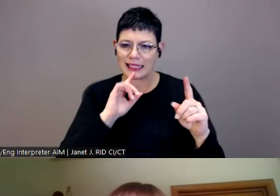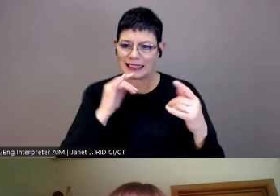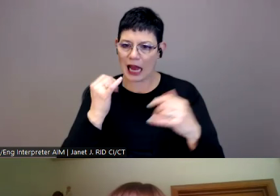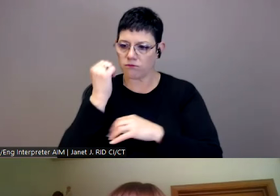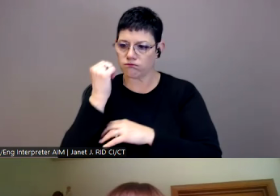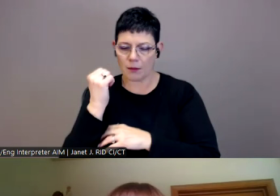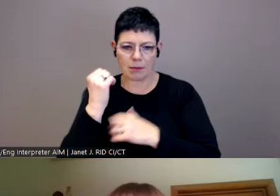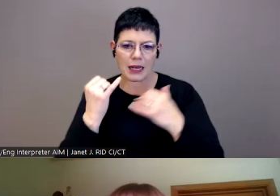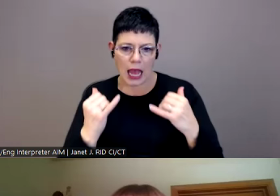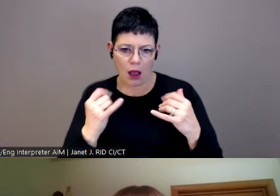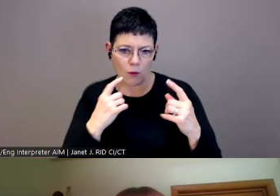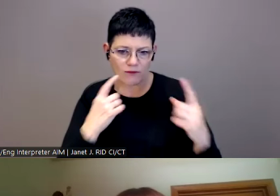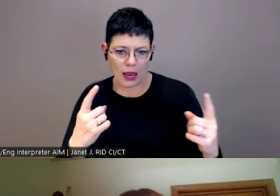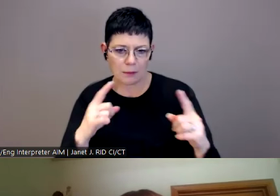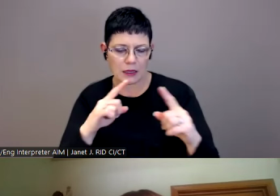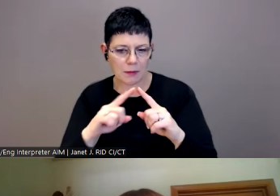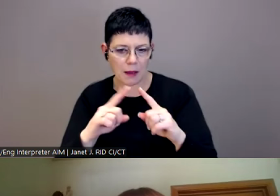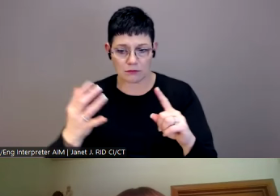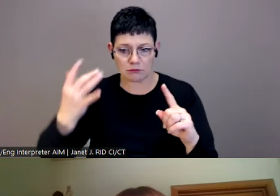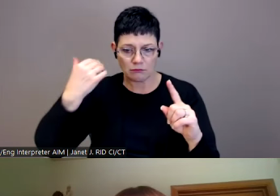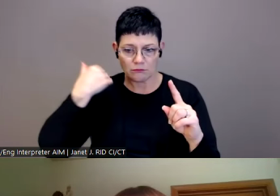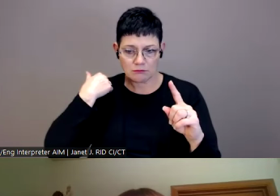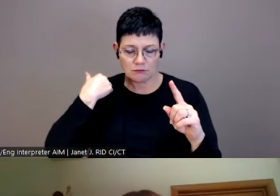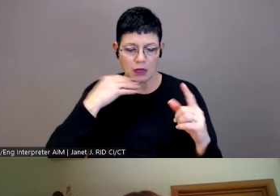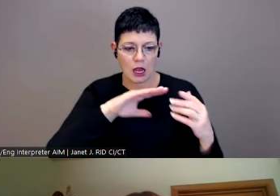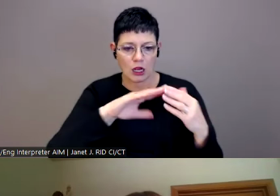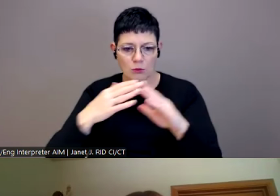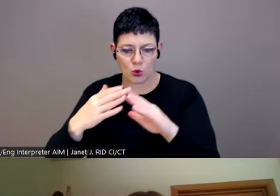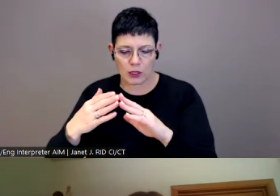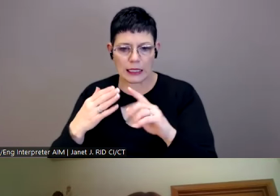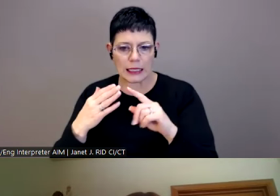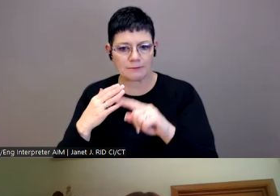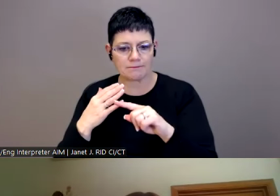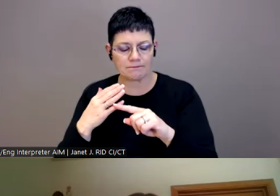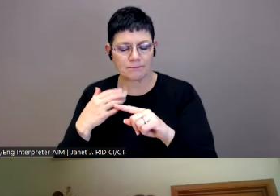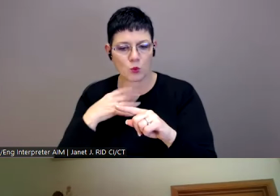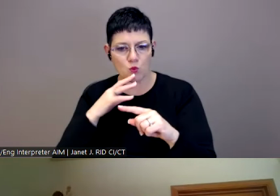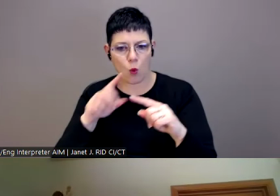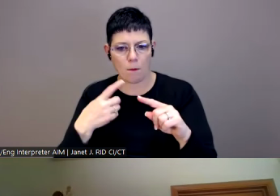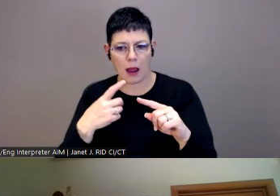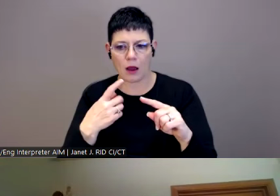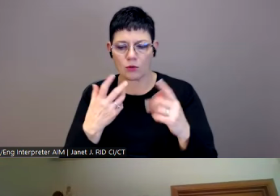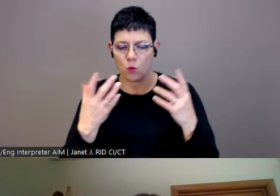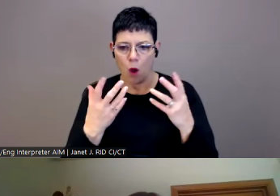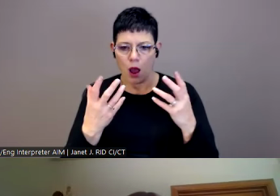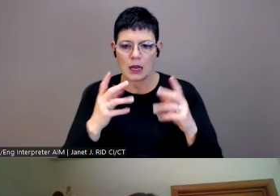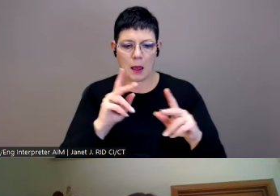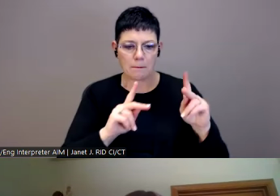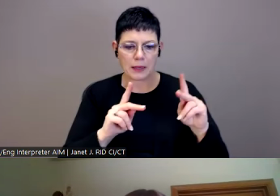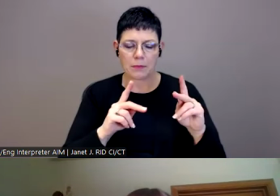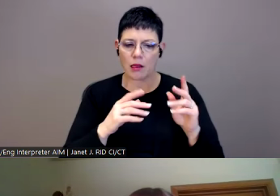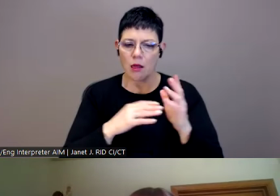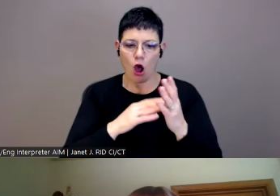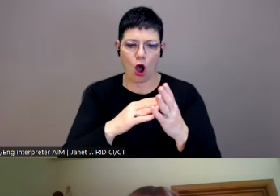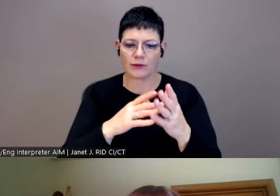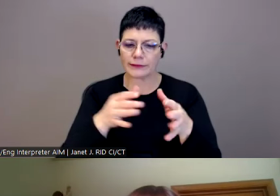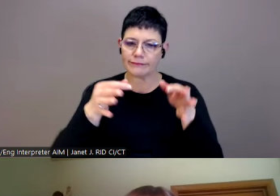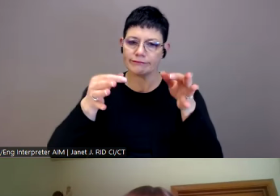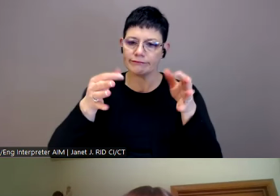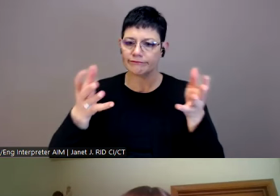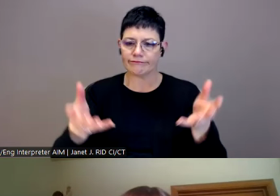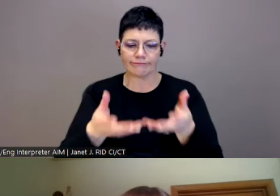moment. But one of the things coming out of the community is what we talk about is people often prescribe